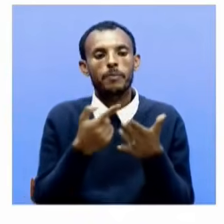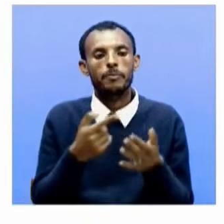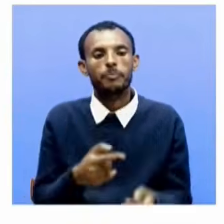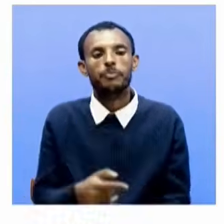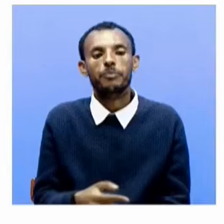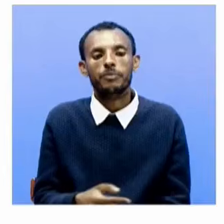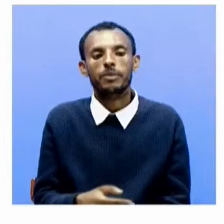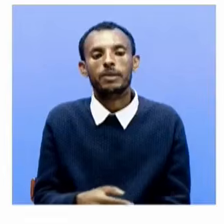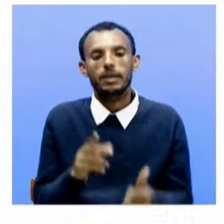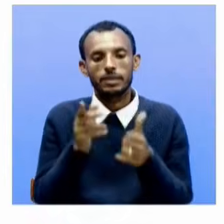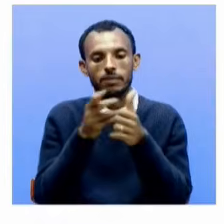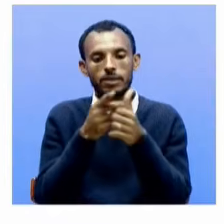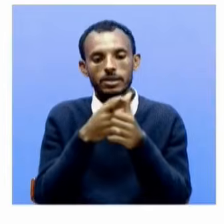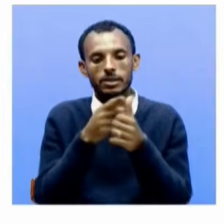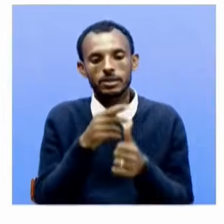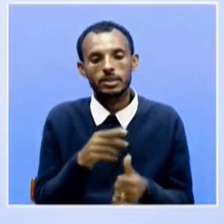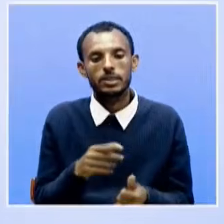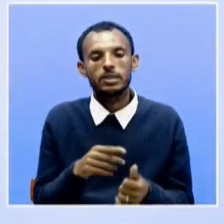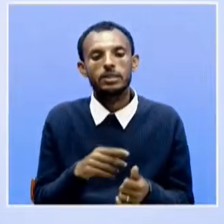the first